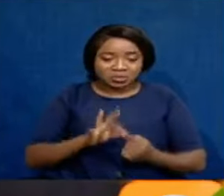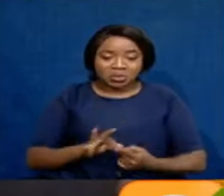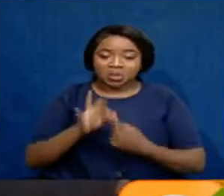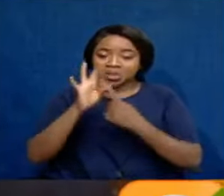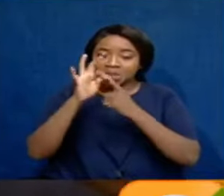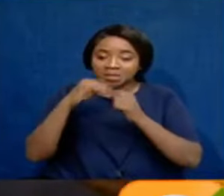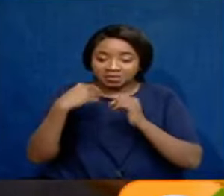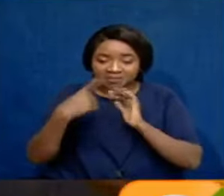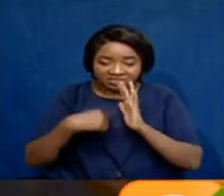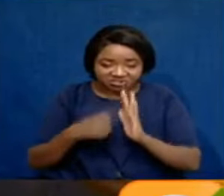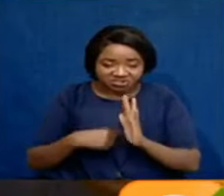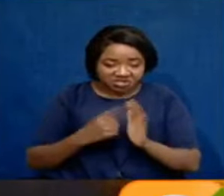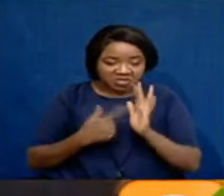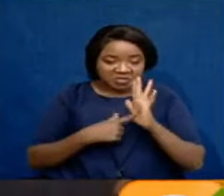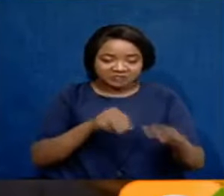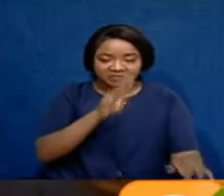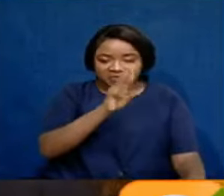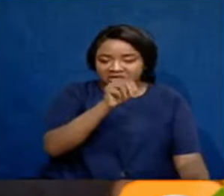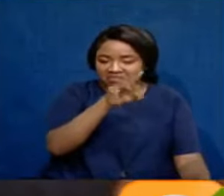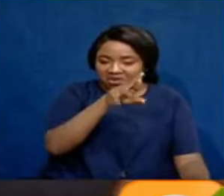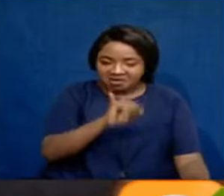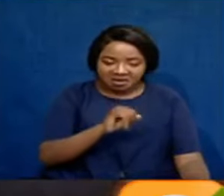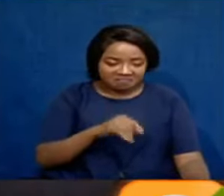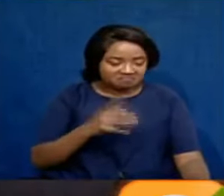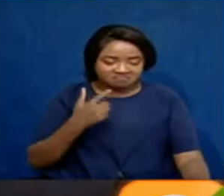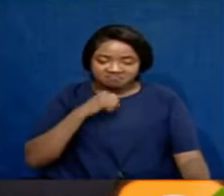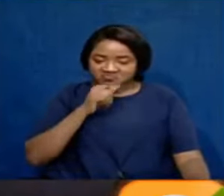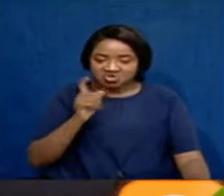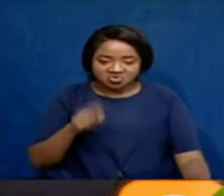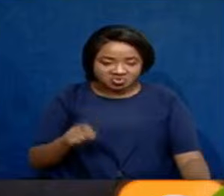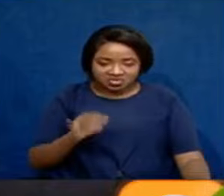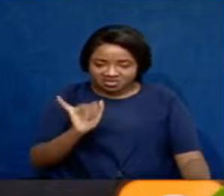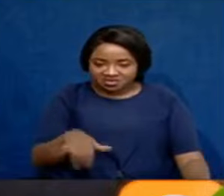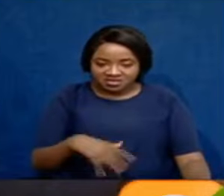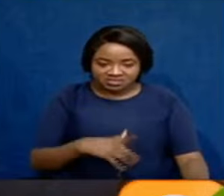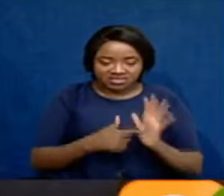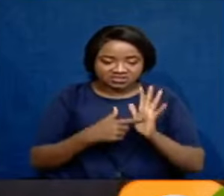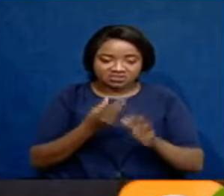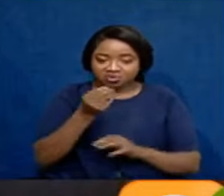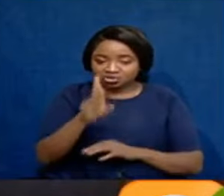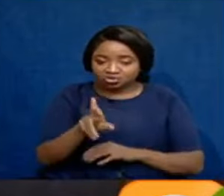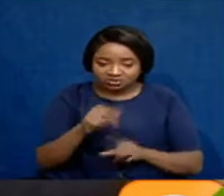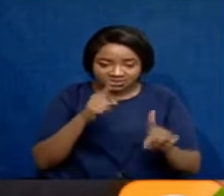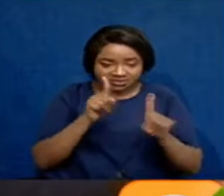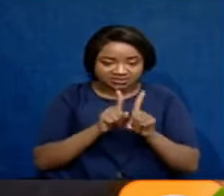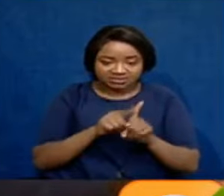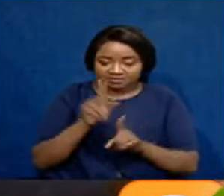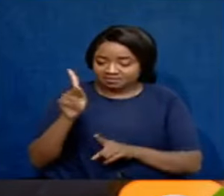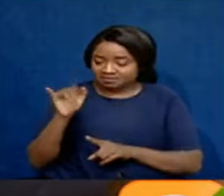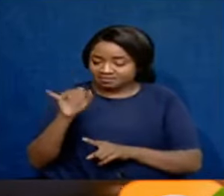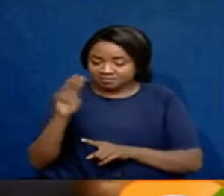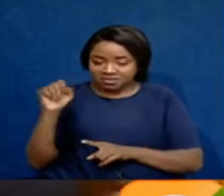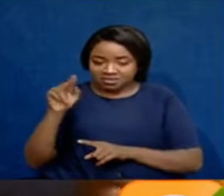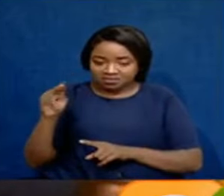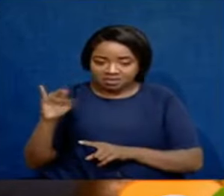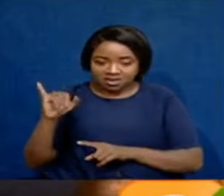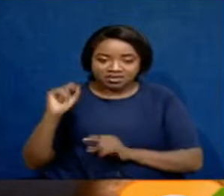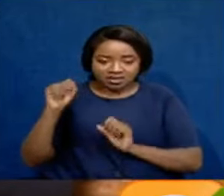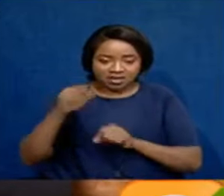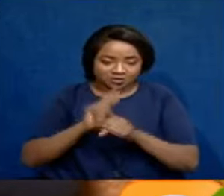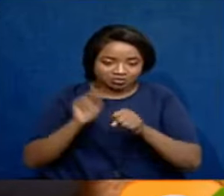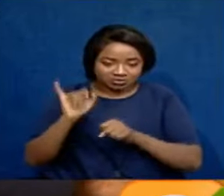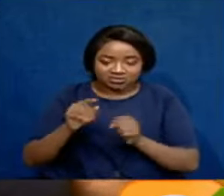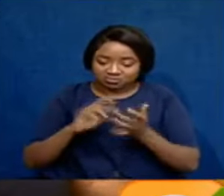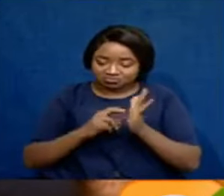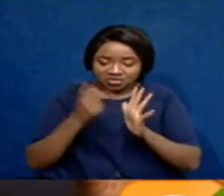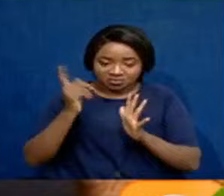sophisticated machines like the MRI and all that, which doctors like Kimani can use, can then be used. Yes, so we can